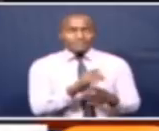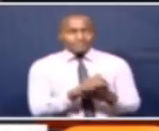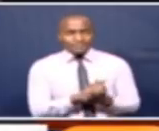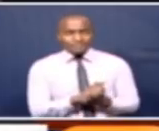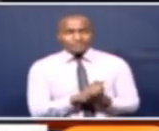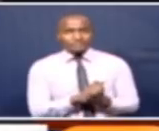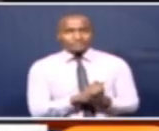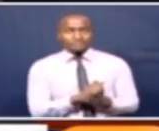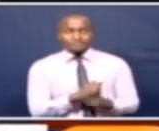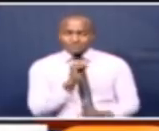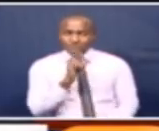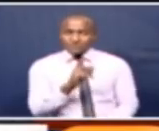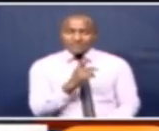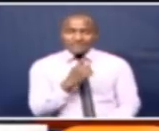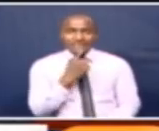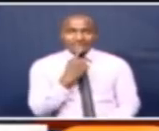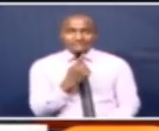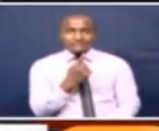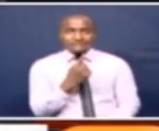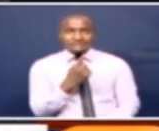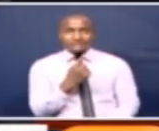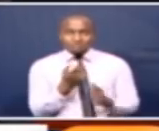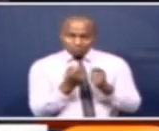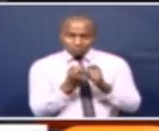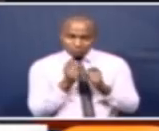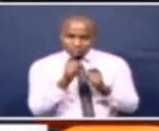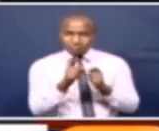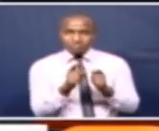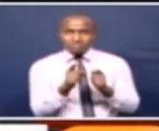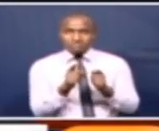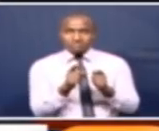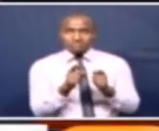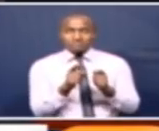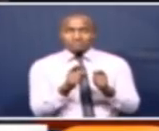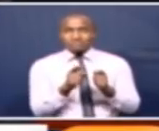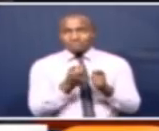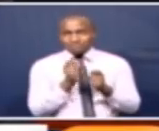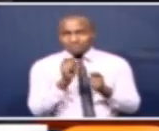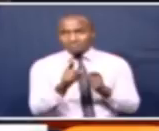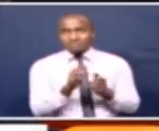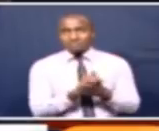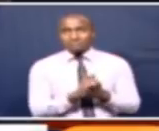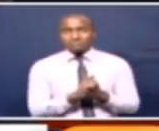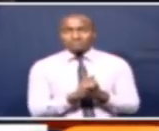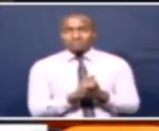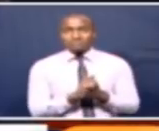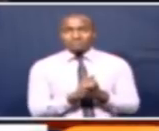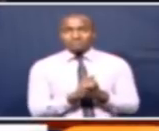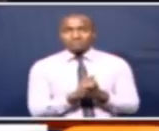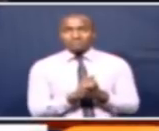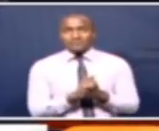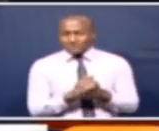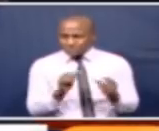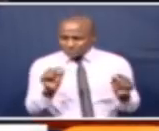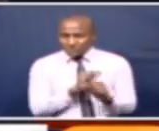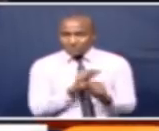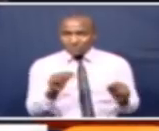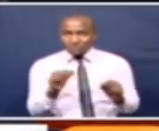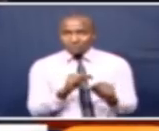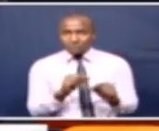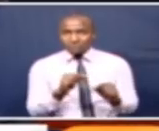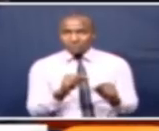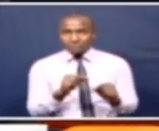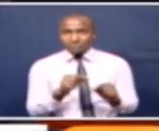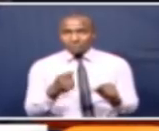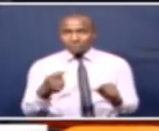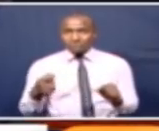Mm-hmm. So I just did it in front of the class as I was teaching. I just sent the message. And then almost immediately,